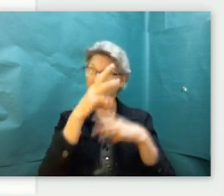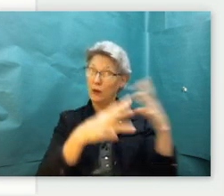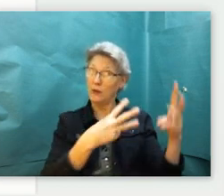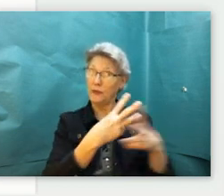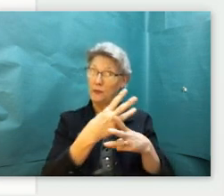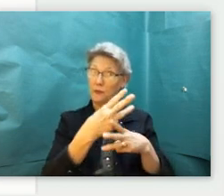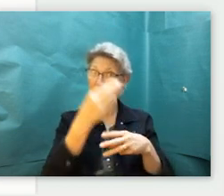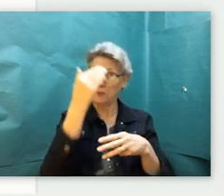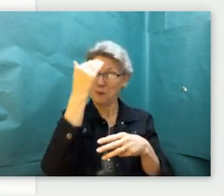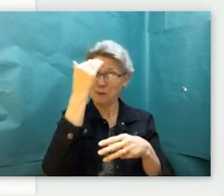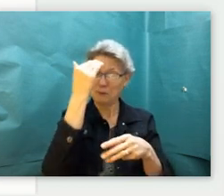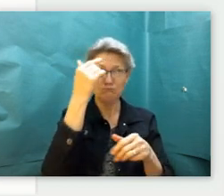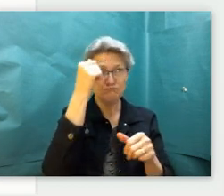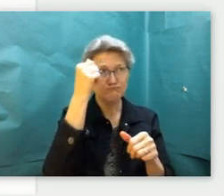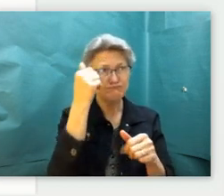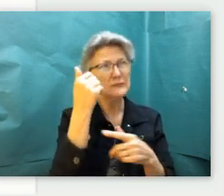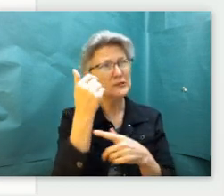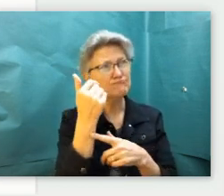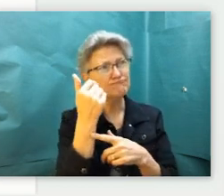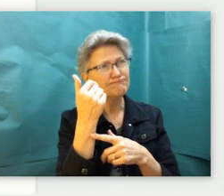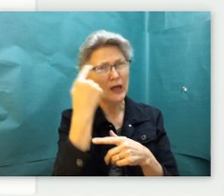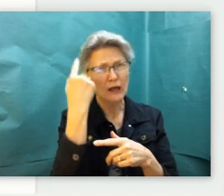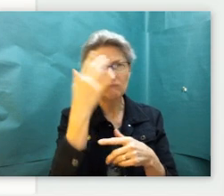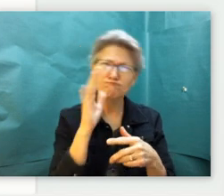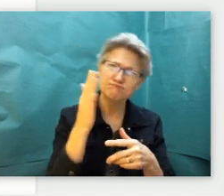of grams?